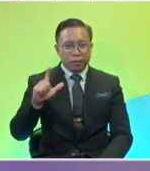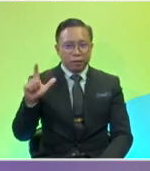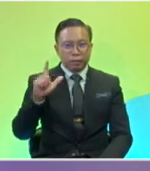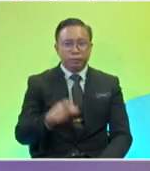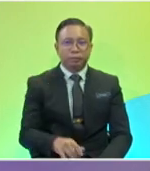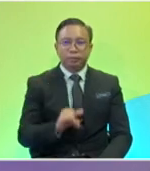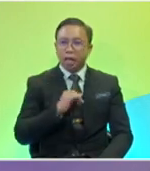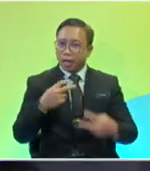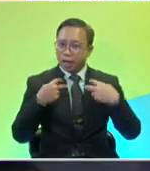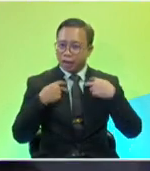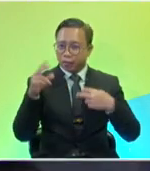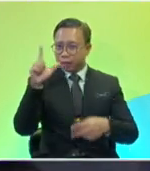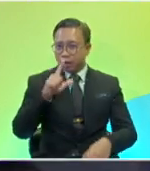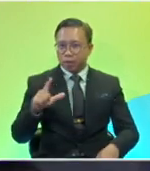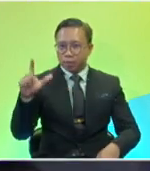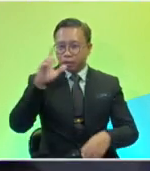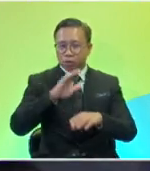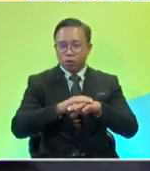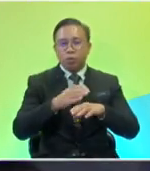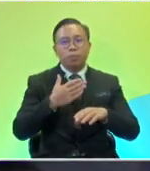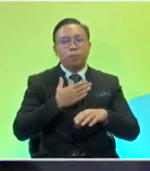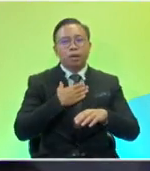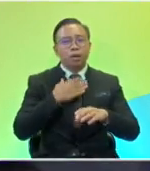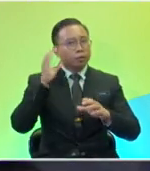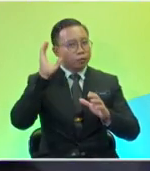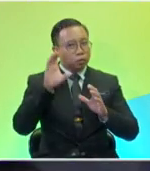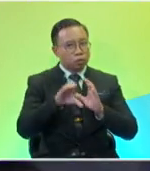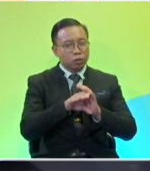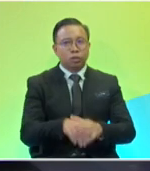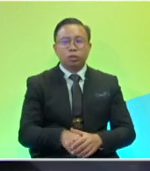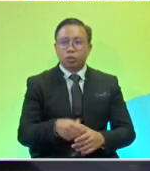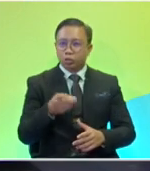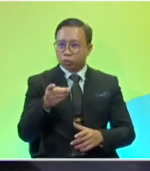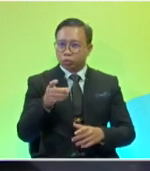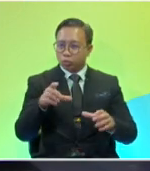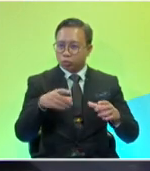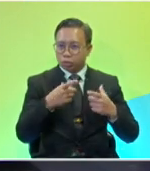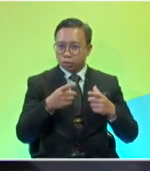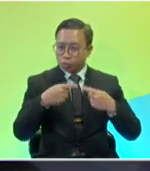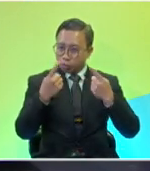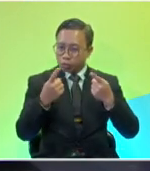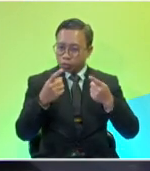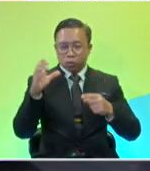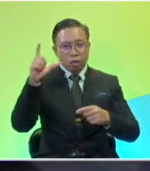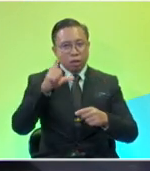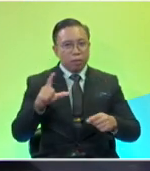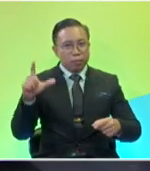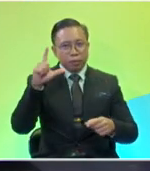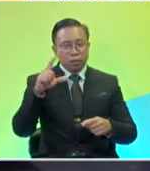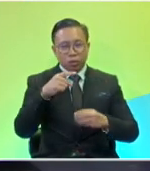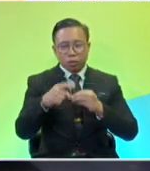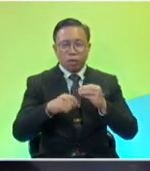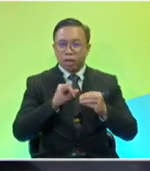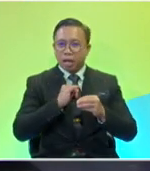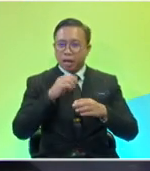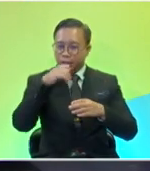Library. Oh, I have library on my picture as well. Okay. Do you like to go to the library? Yes. When I was in